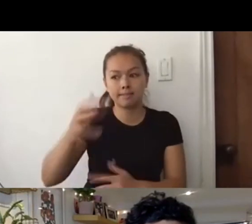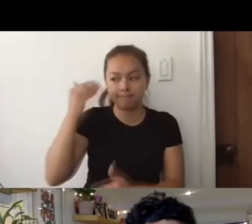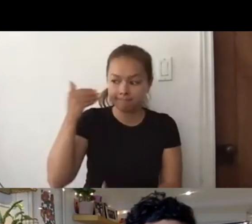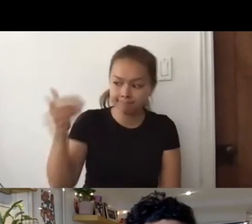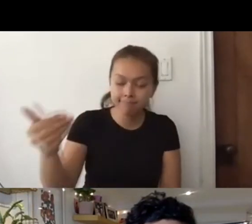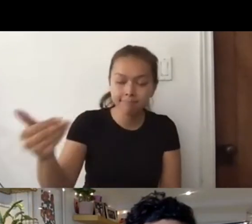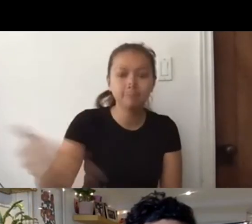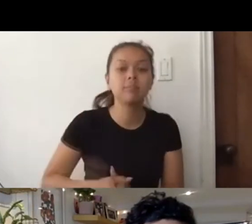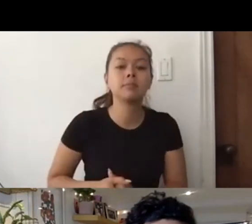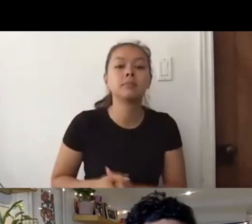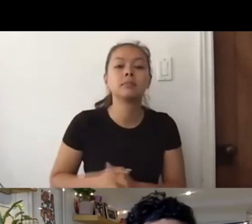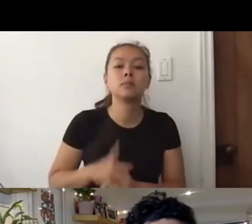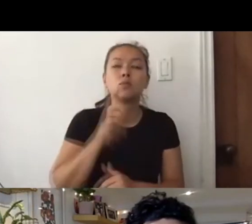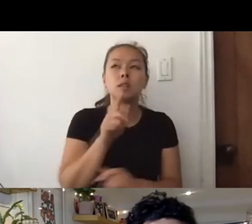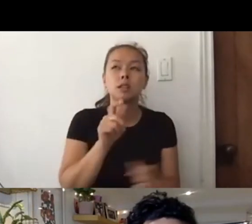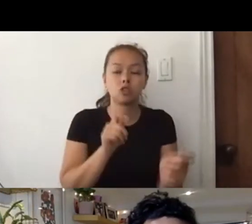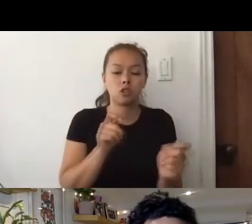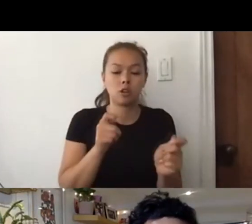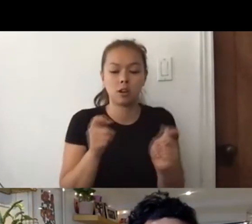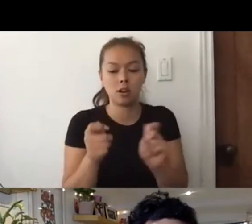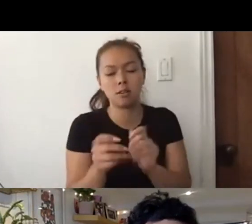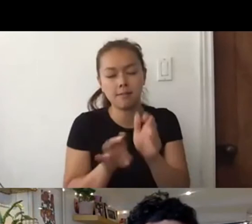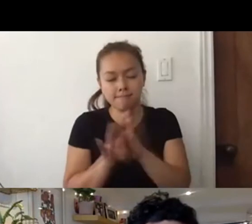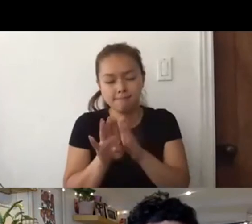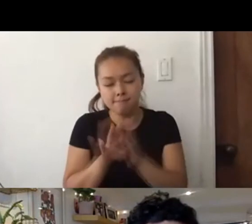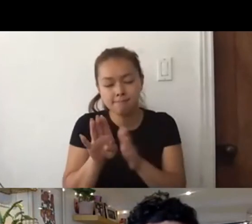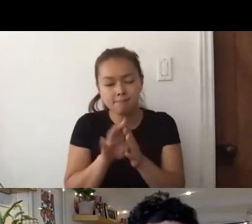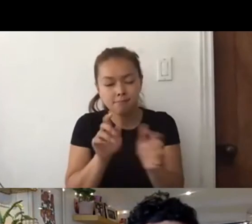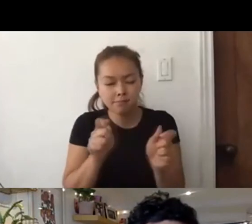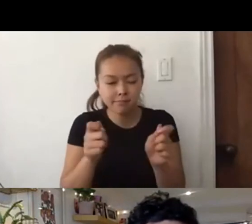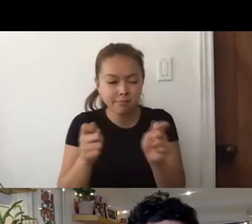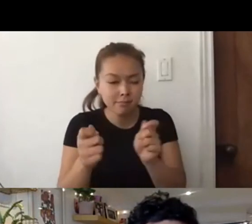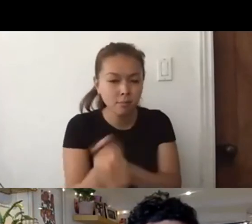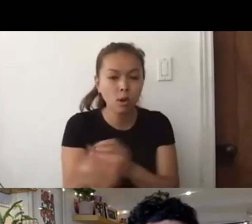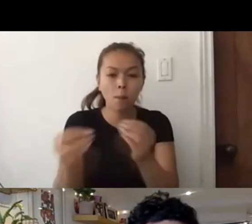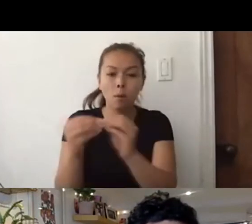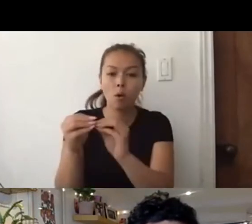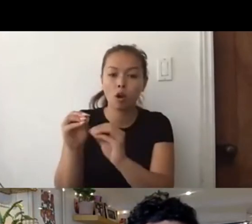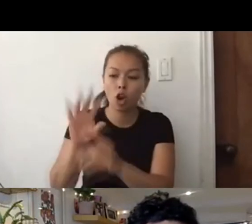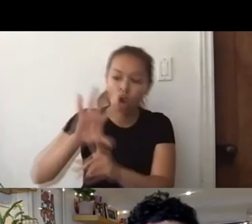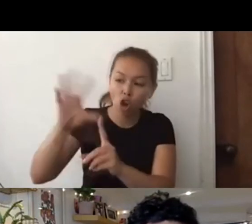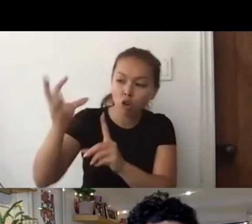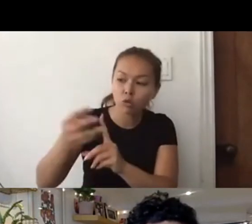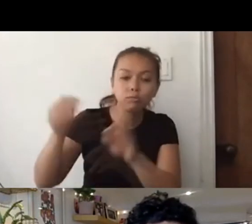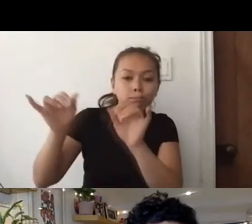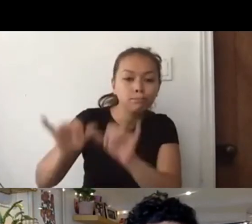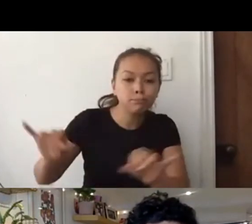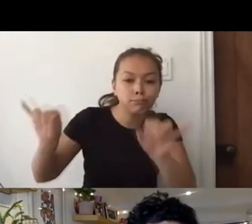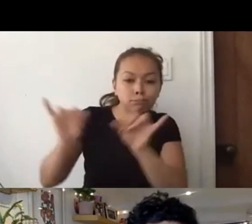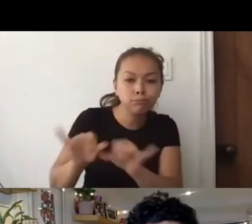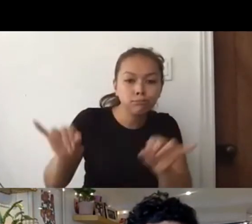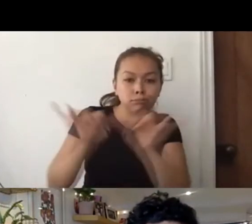creates a lot of cultural trends. It becomes more disguised in day-to-day life because it looks like